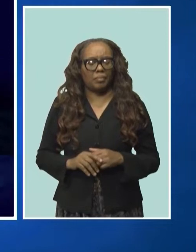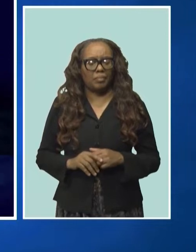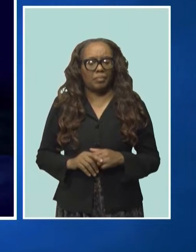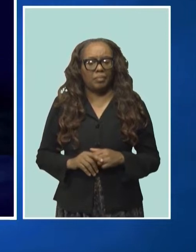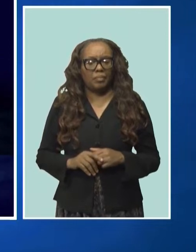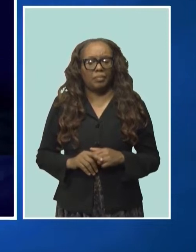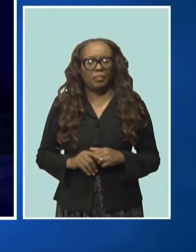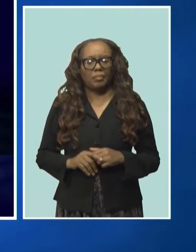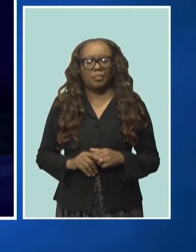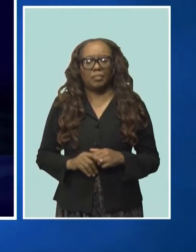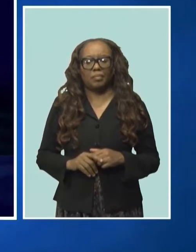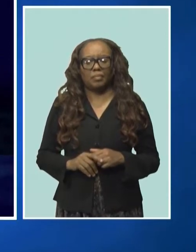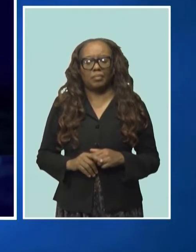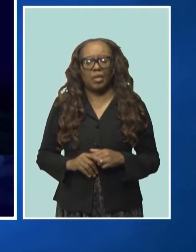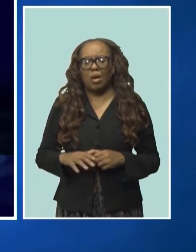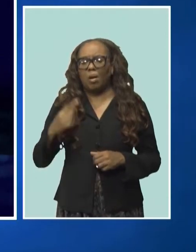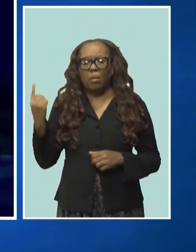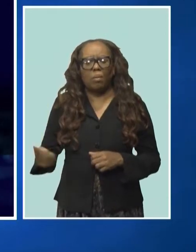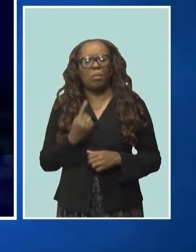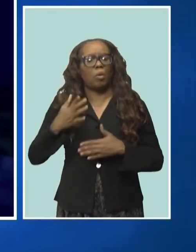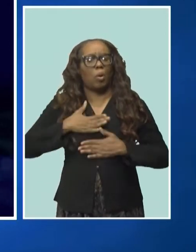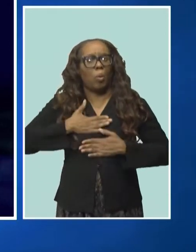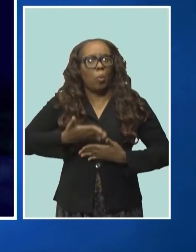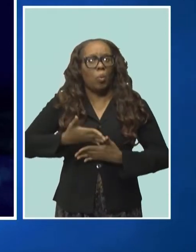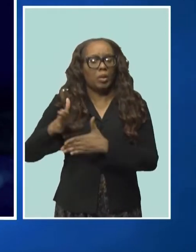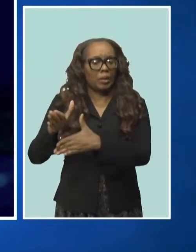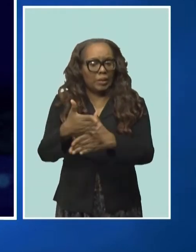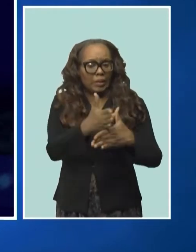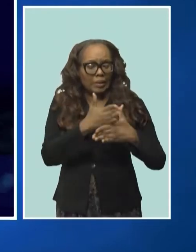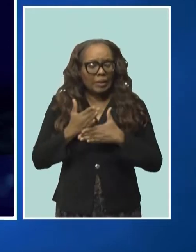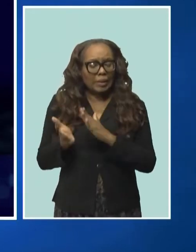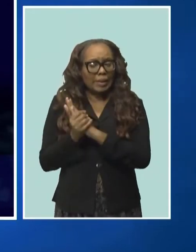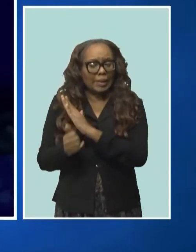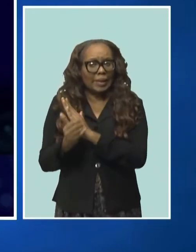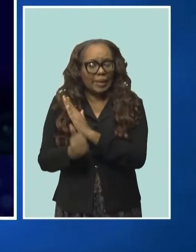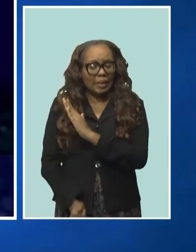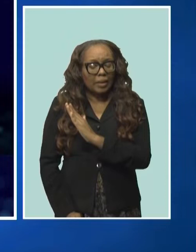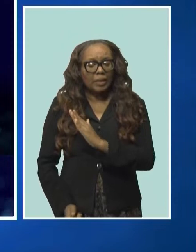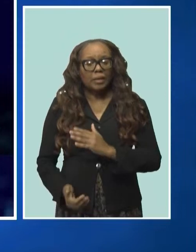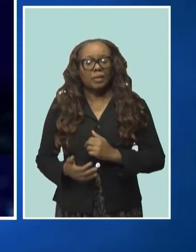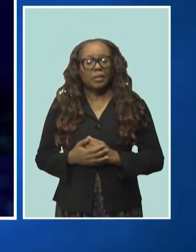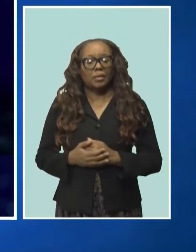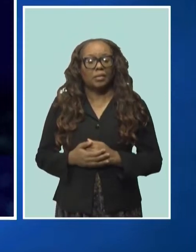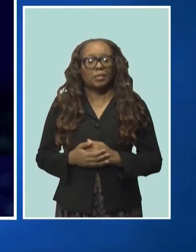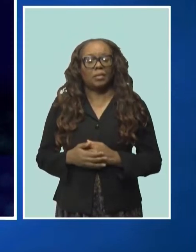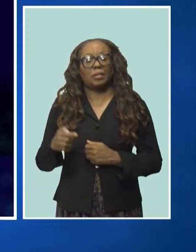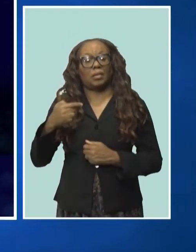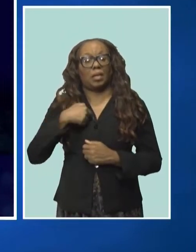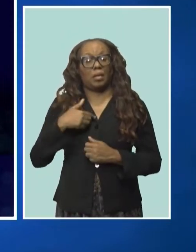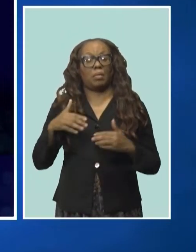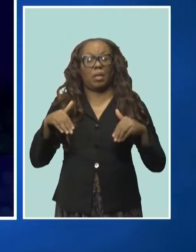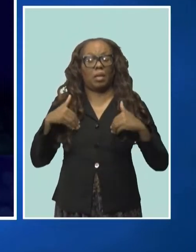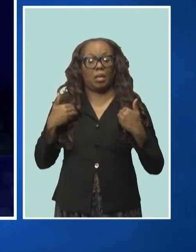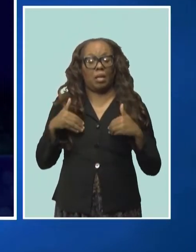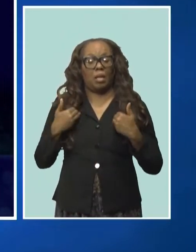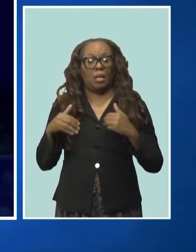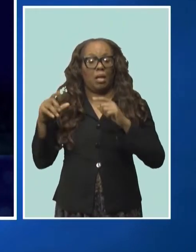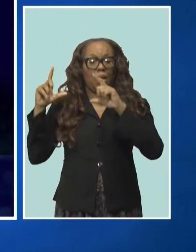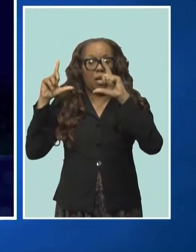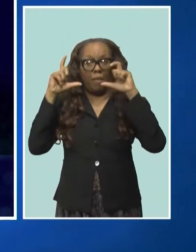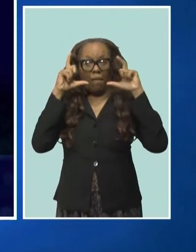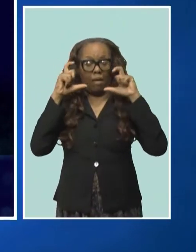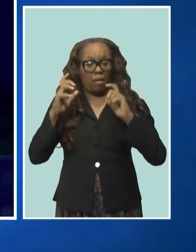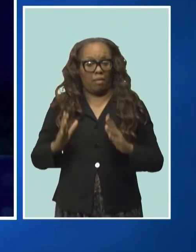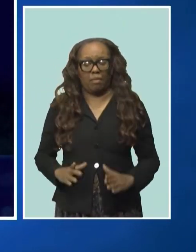He was selfless, so he was happy to share his talent. And as a young photographer, I was